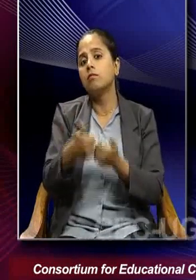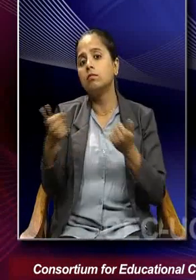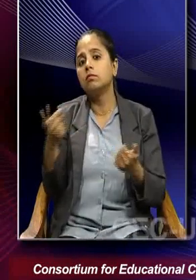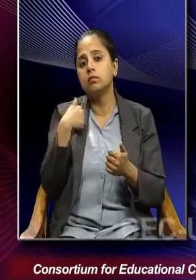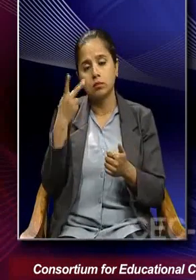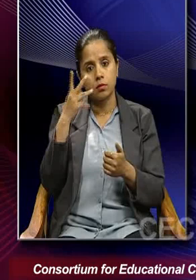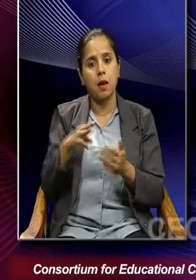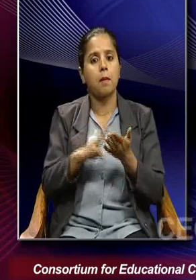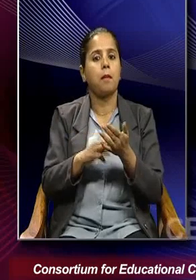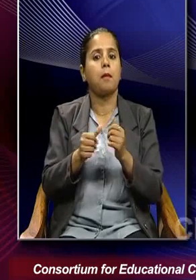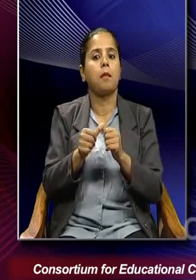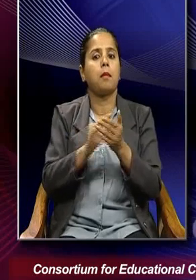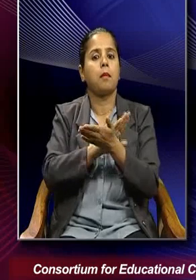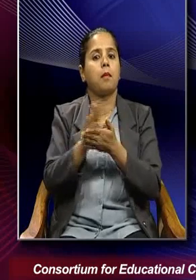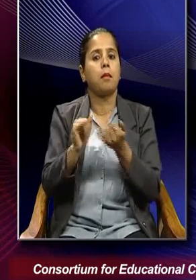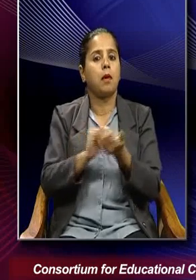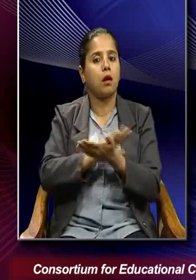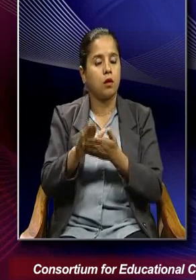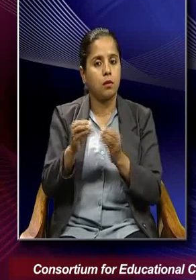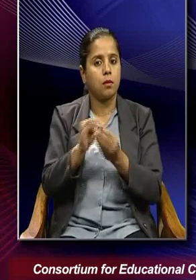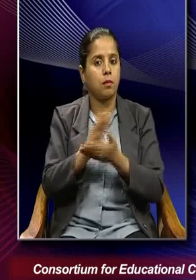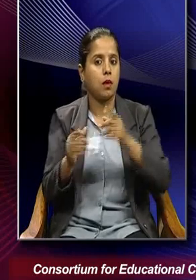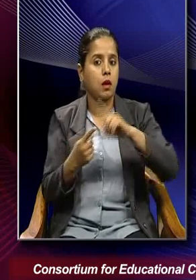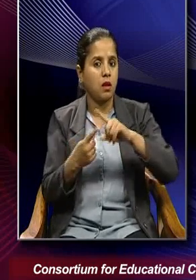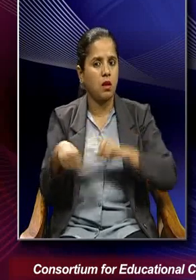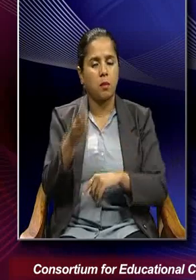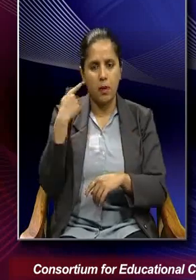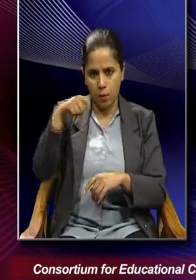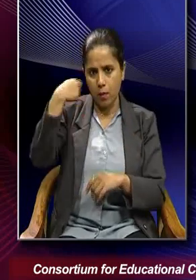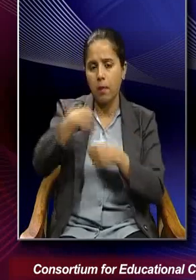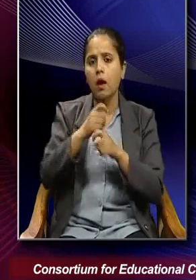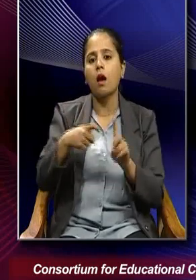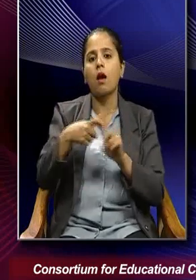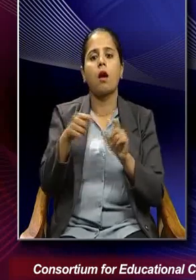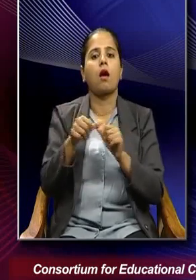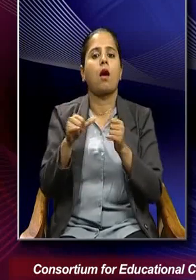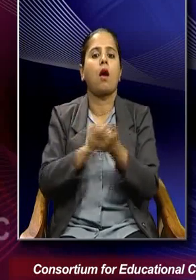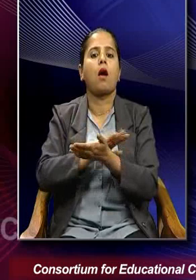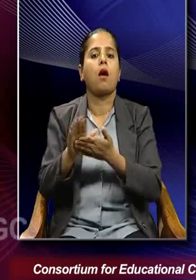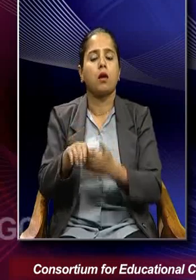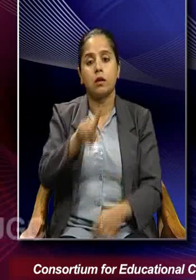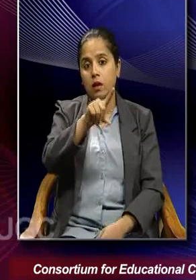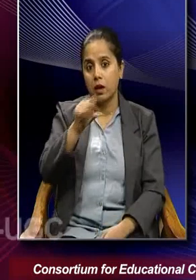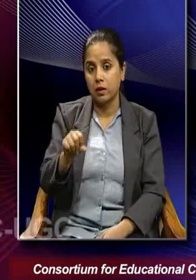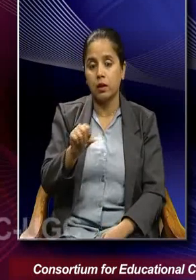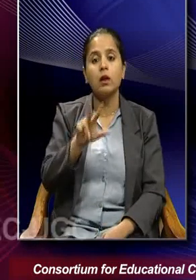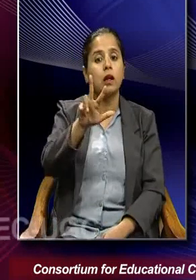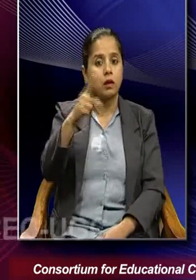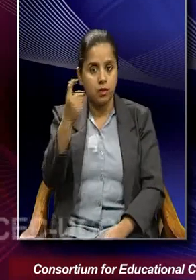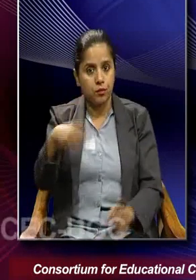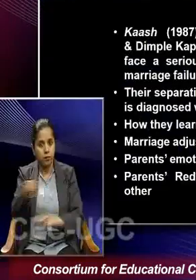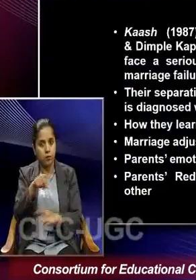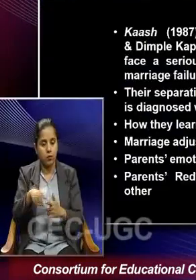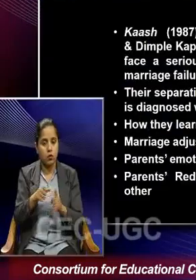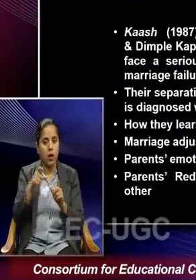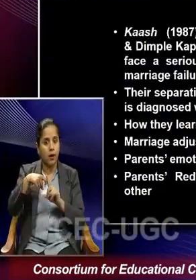that Mahesh Bhatt also made a film called Kash in 1987, in which we find Jackie Shroff and